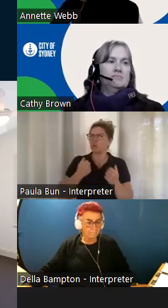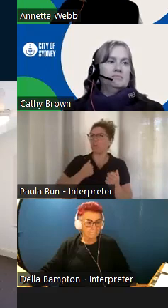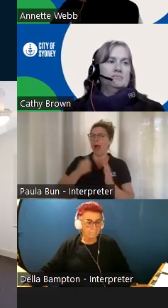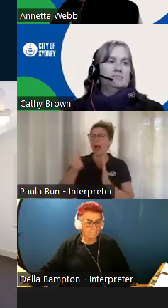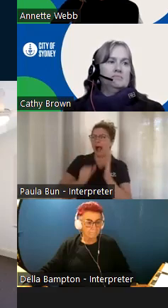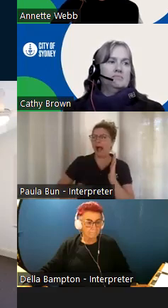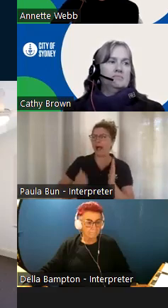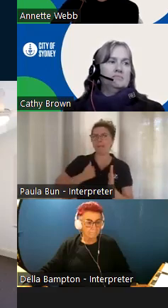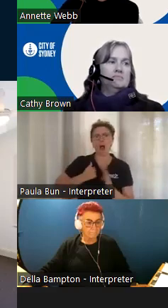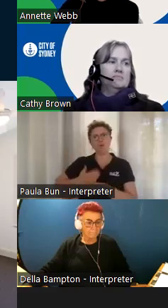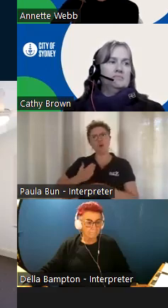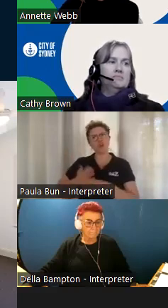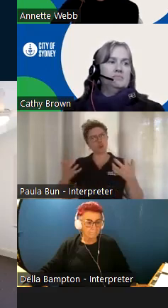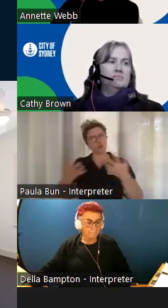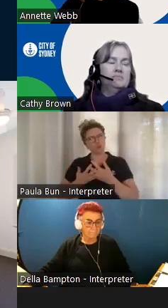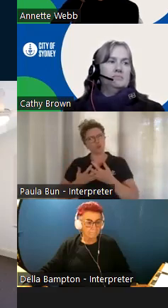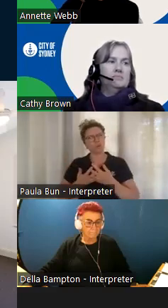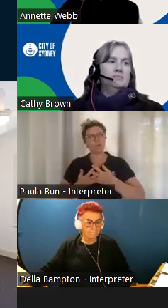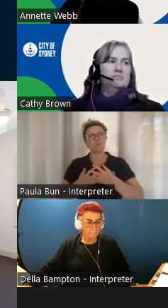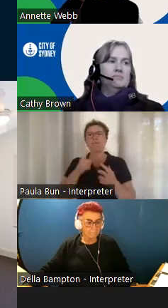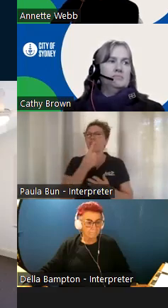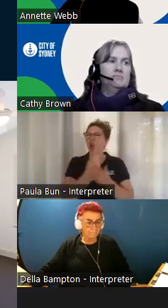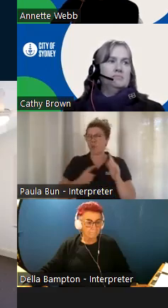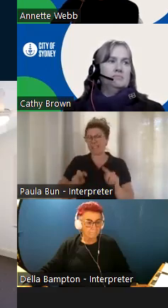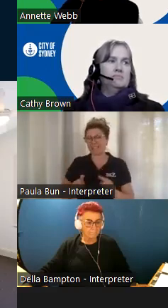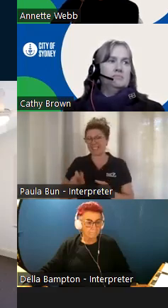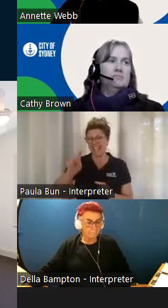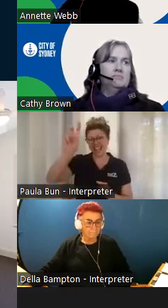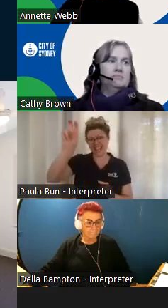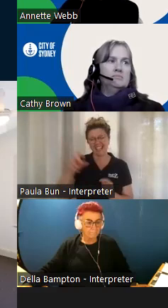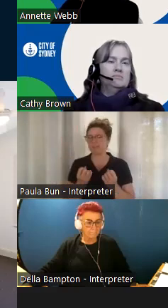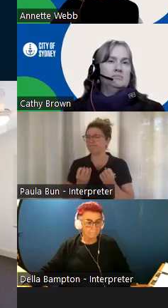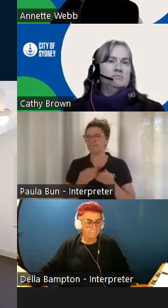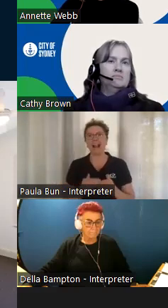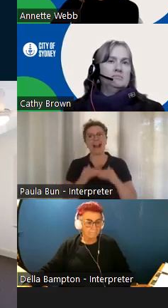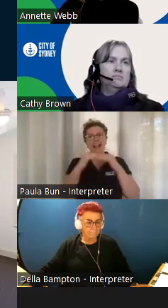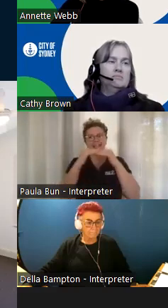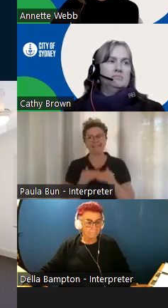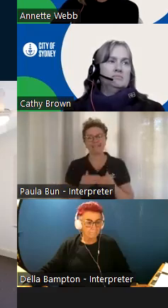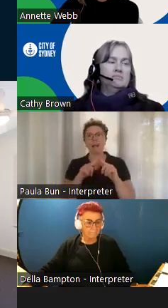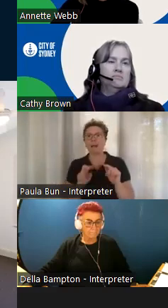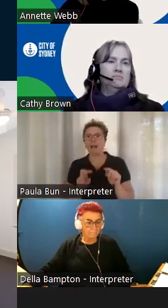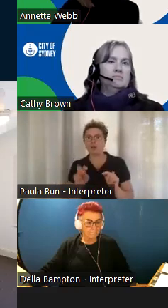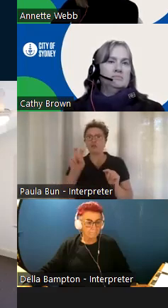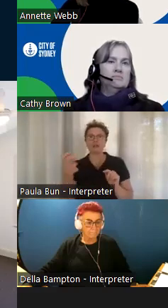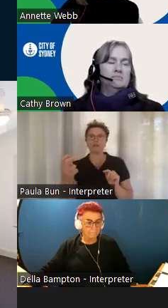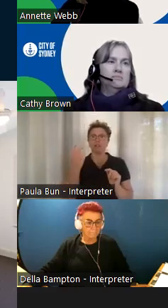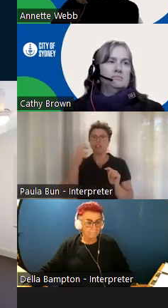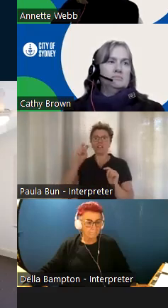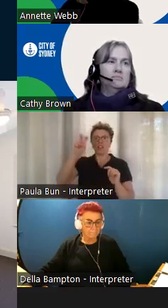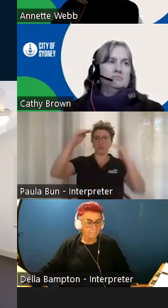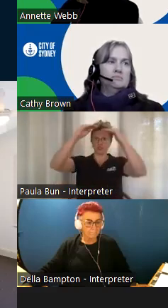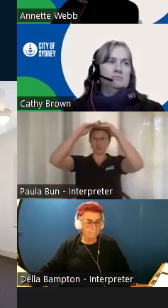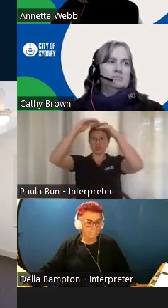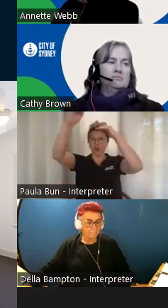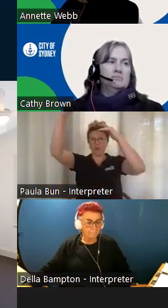This property is accessed only by stairs. There is no lift. There's a rooftop terrace, which was that lovely image